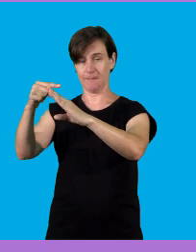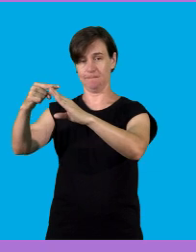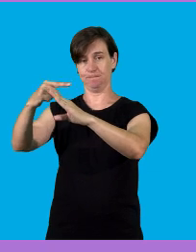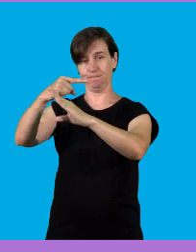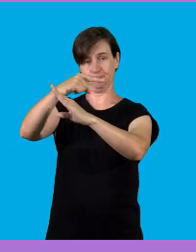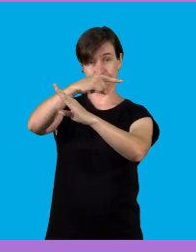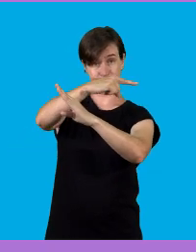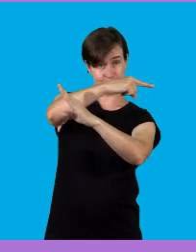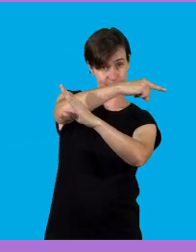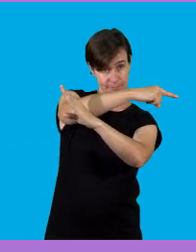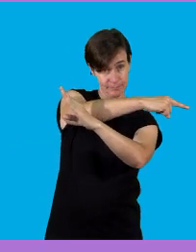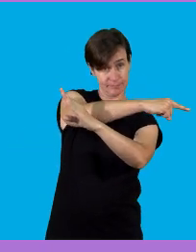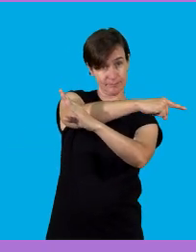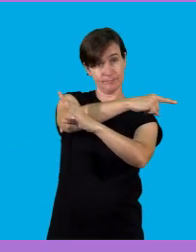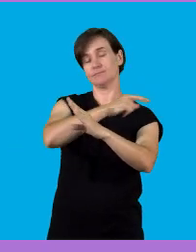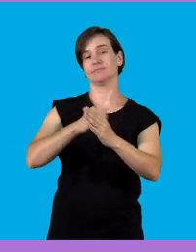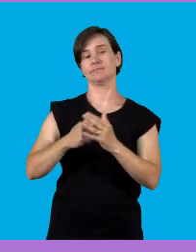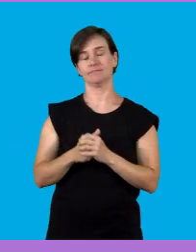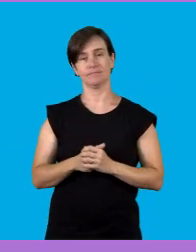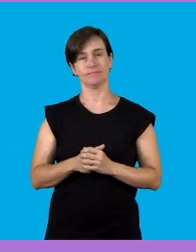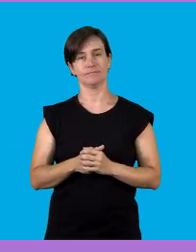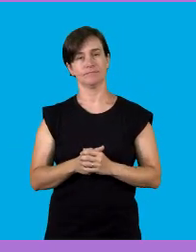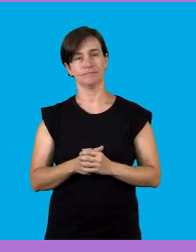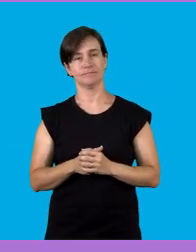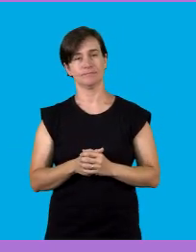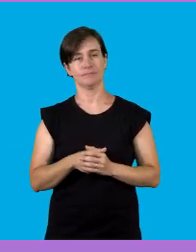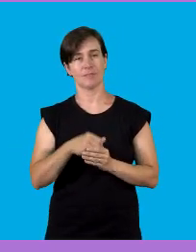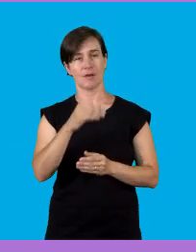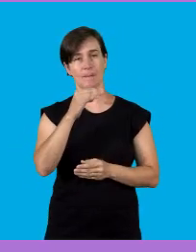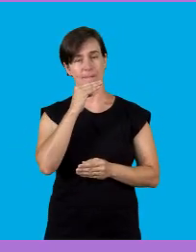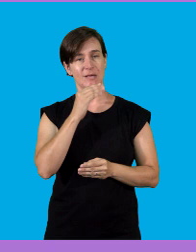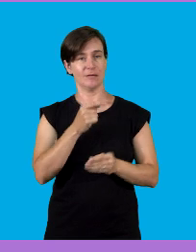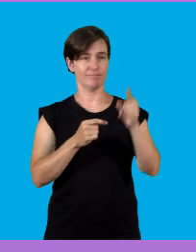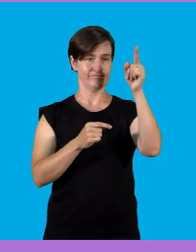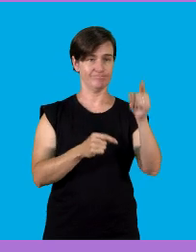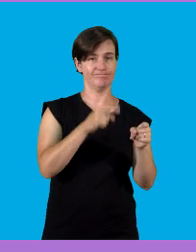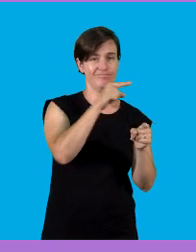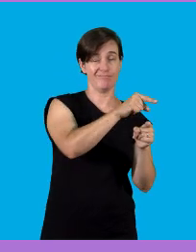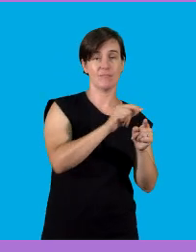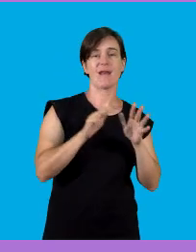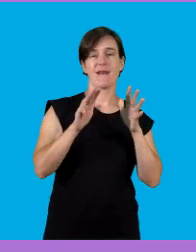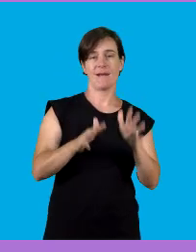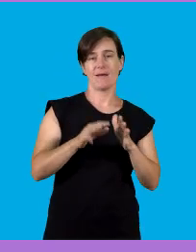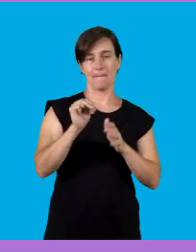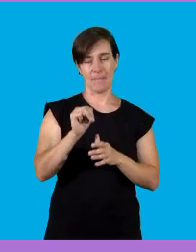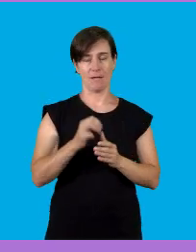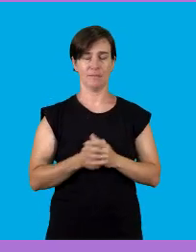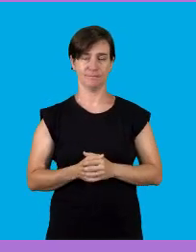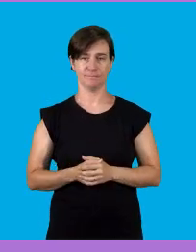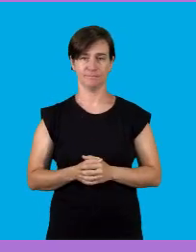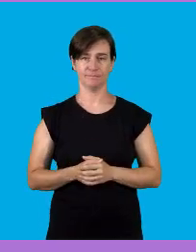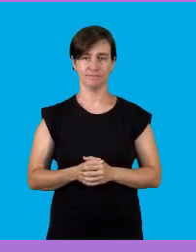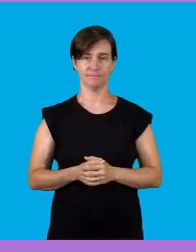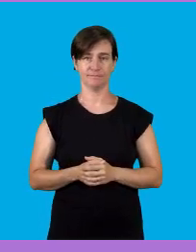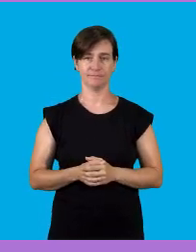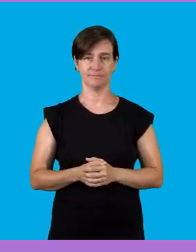move to my left-hand side. So that will be right on 19 miles, for example. So